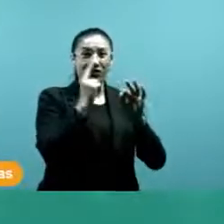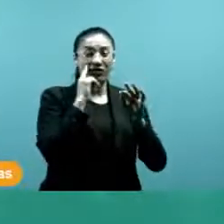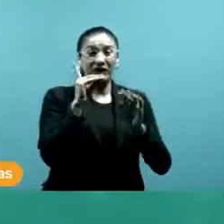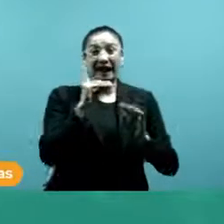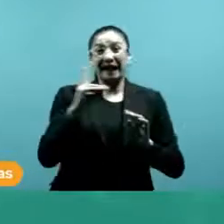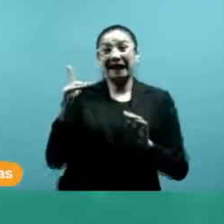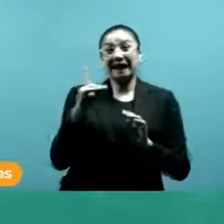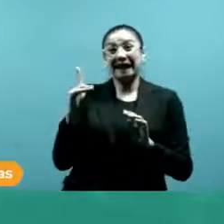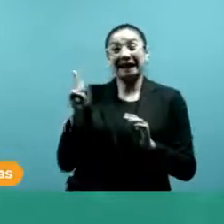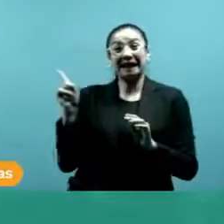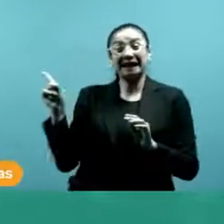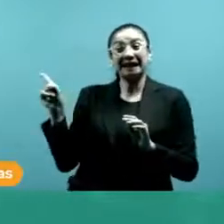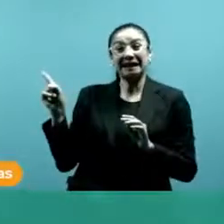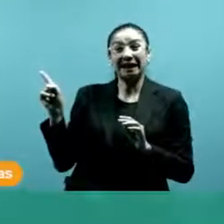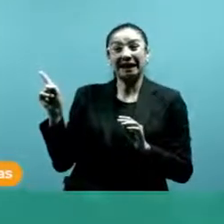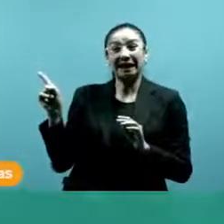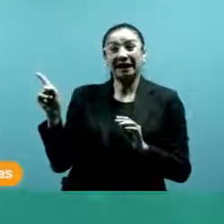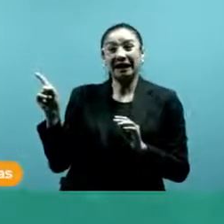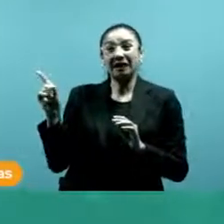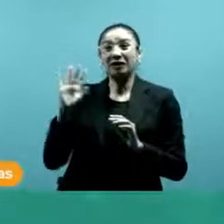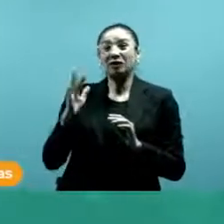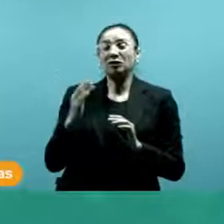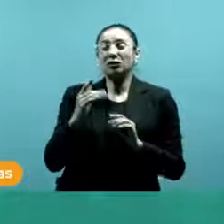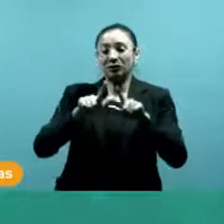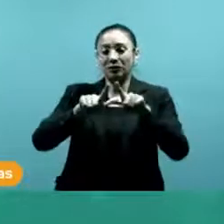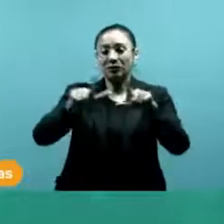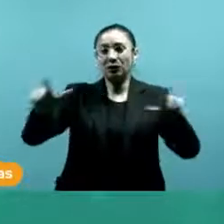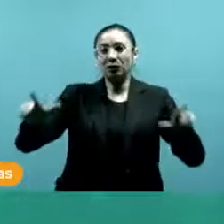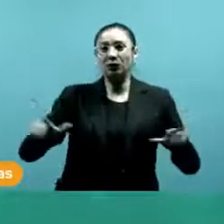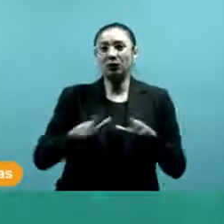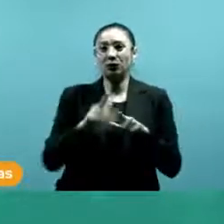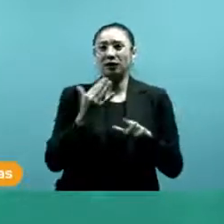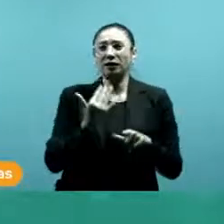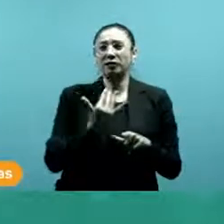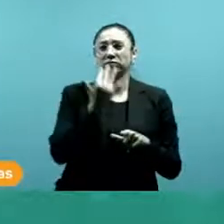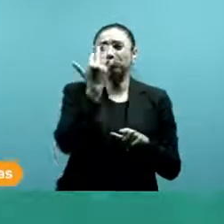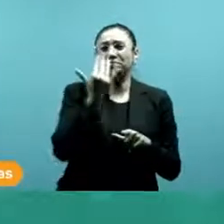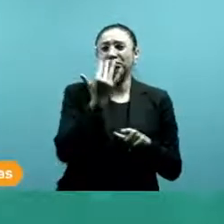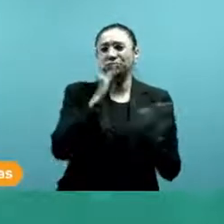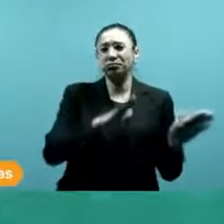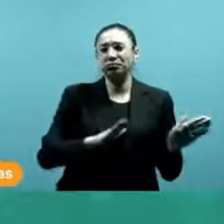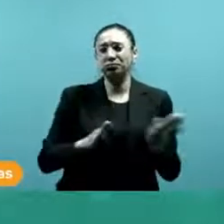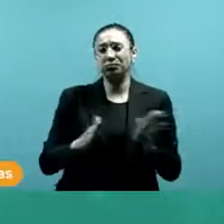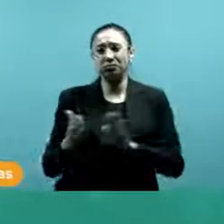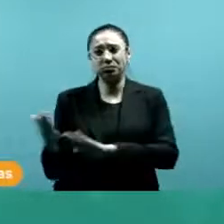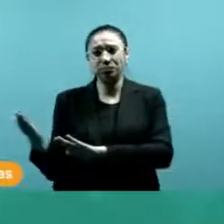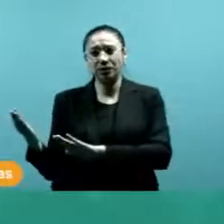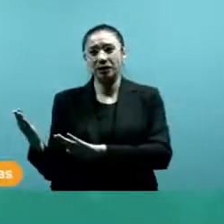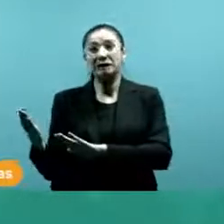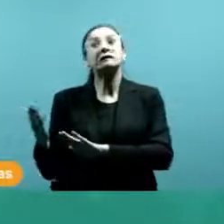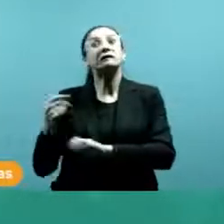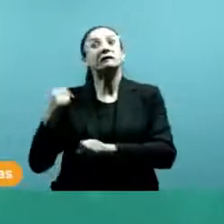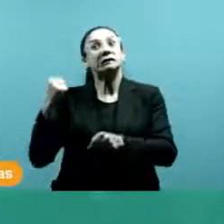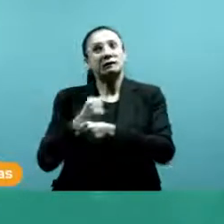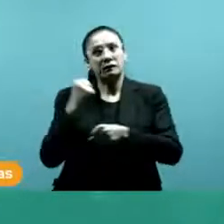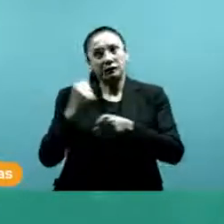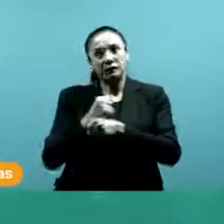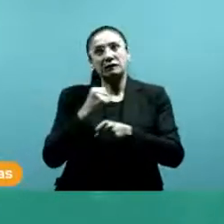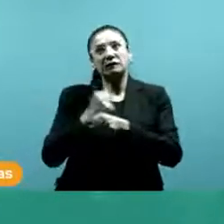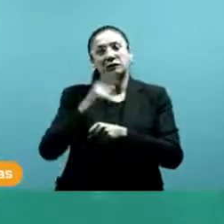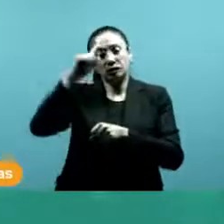chambers, Andrés, and a very complex work just to save those historical walls from